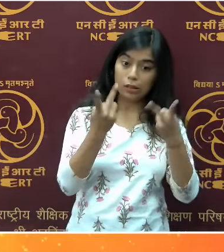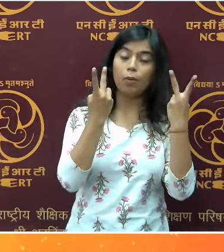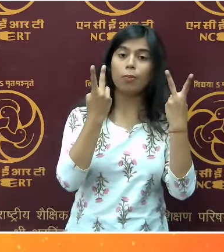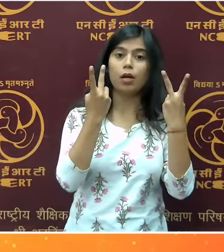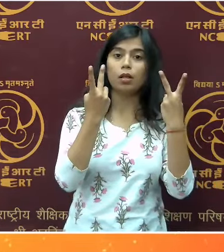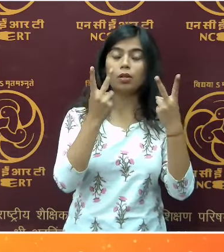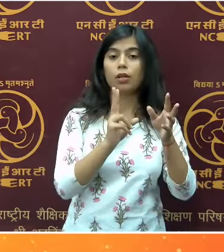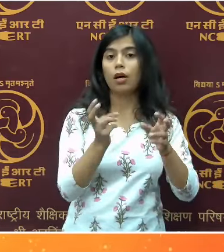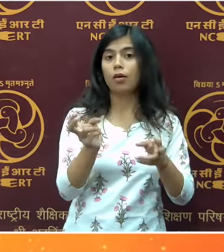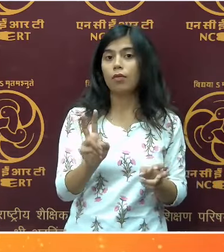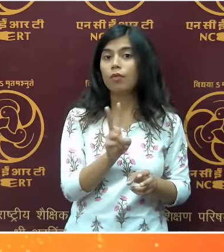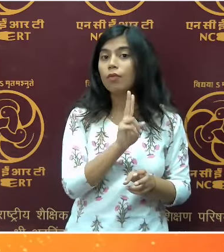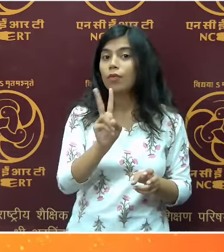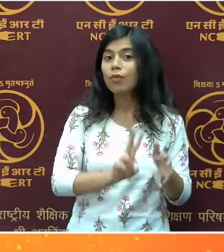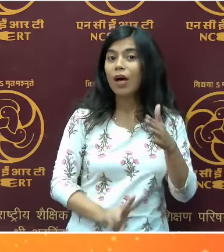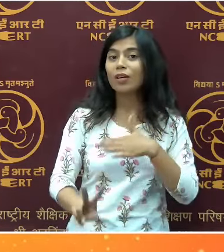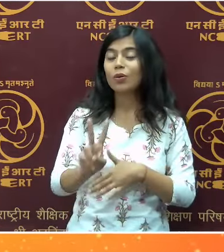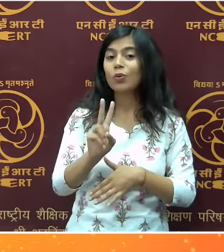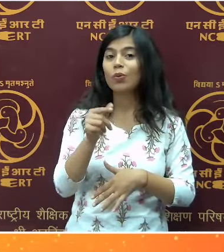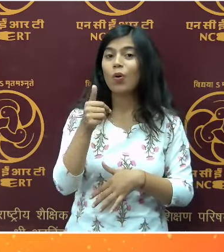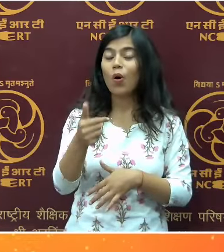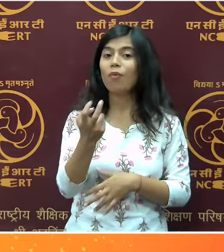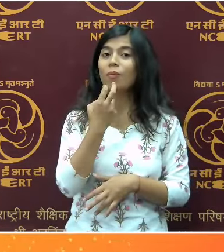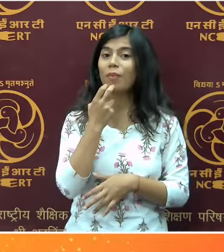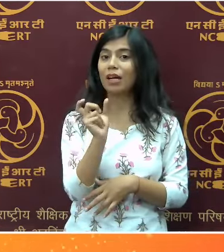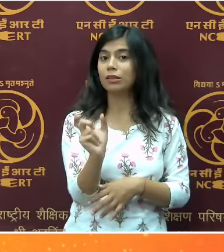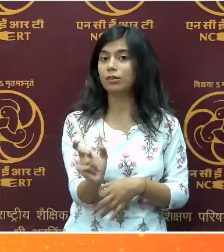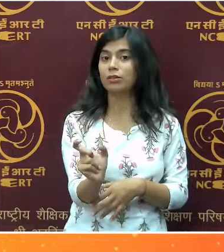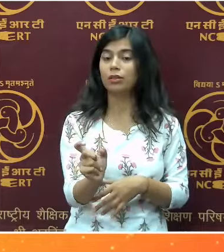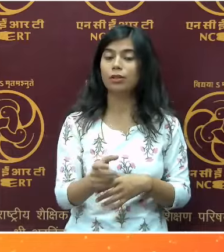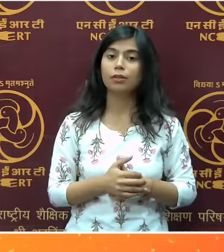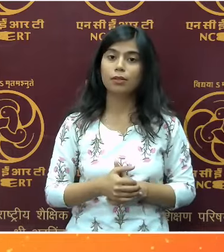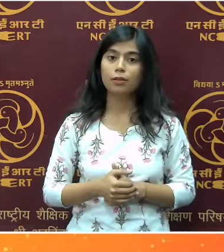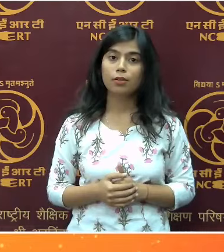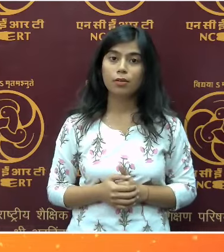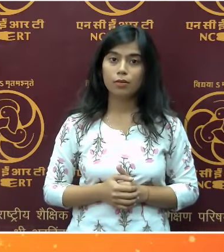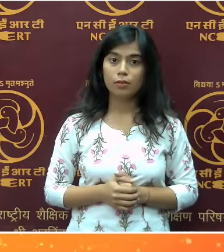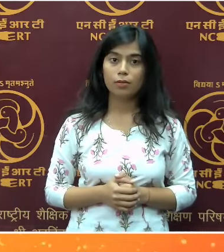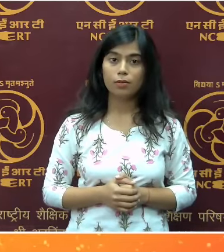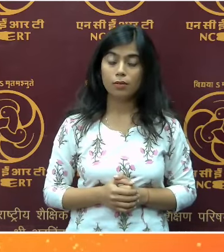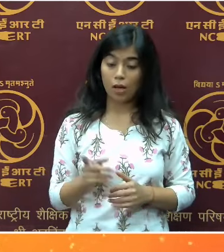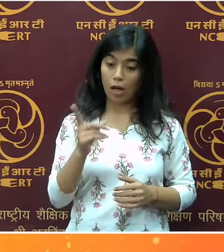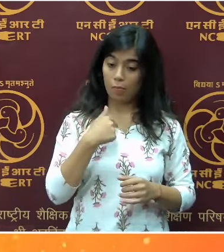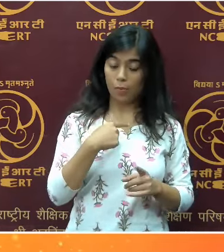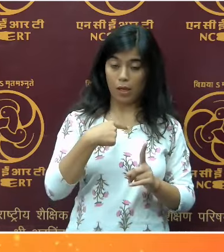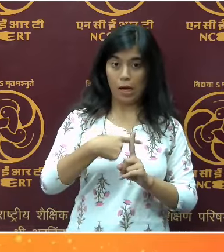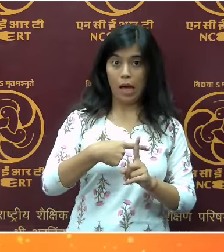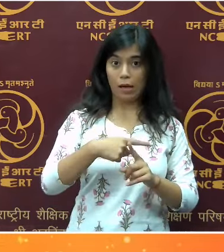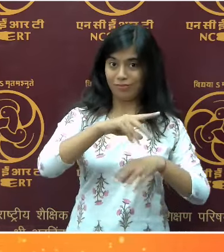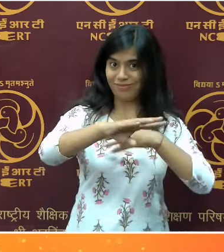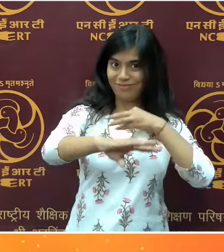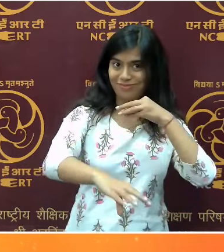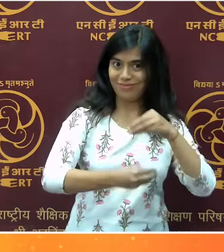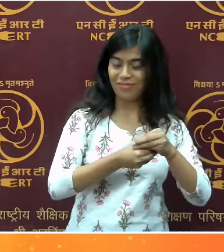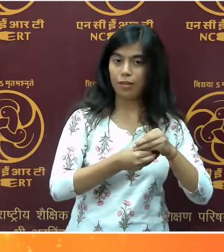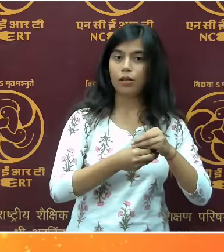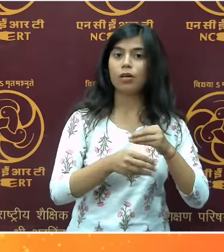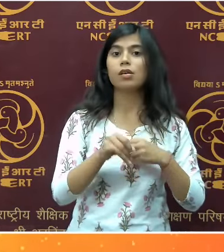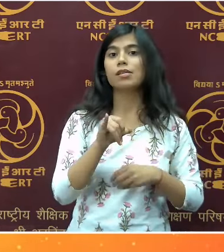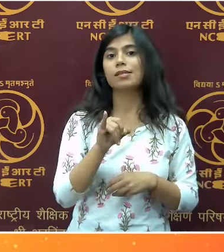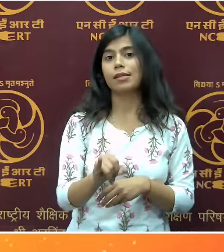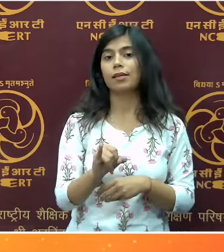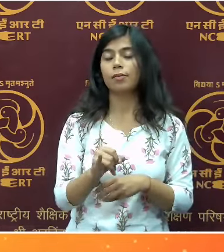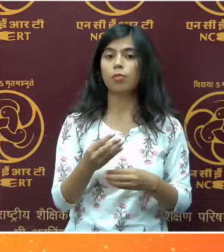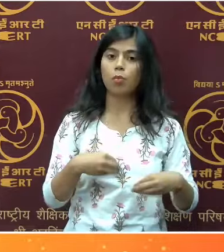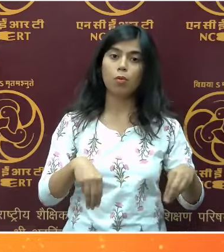the battery. That is, instead of 6 volt, I add 12 volt. I add 6 more to become 12 volt. Now